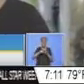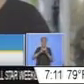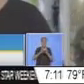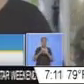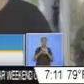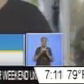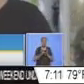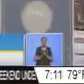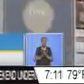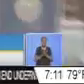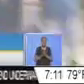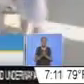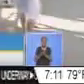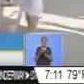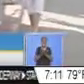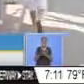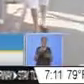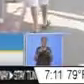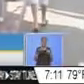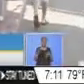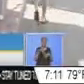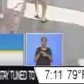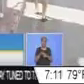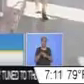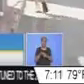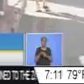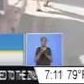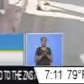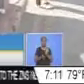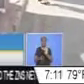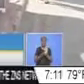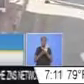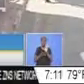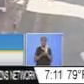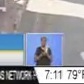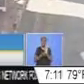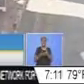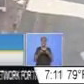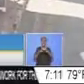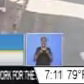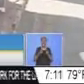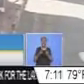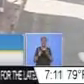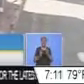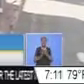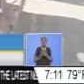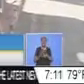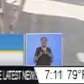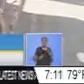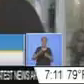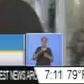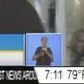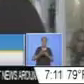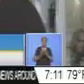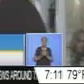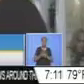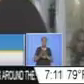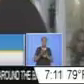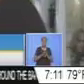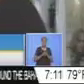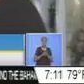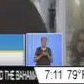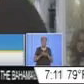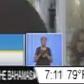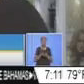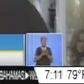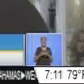four or five on a Sunday, that will help to boost it. But compared to through the week, sometimes a Sunday could